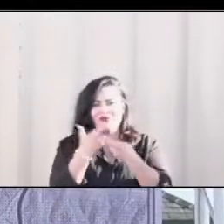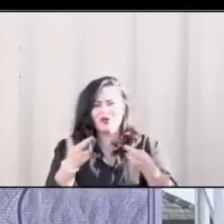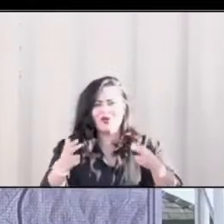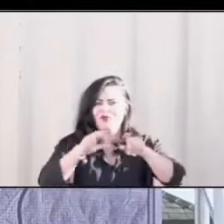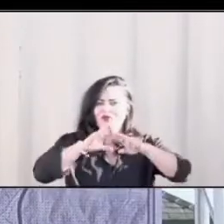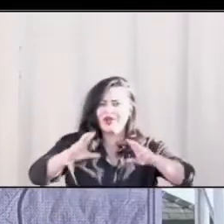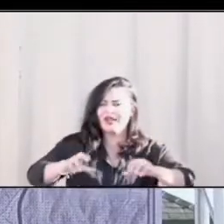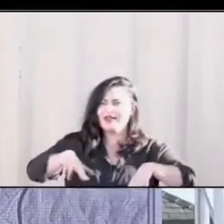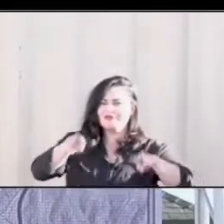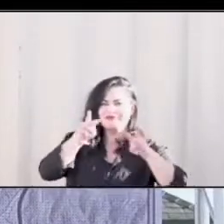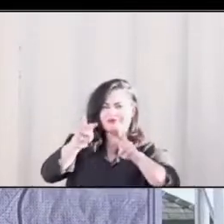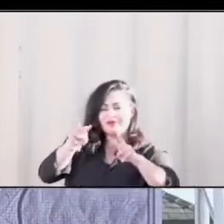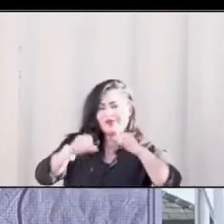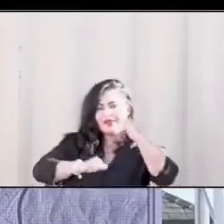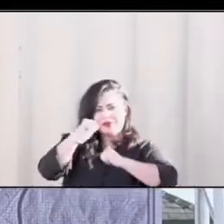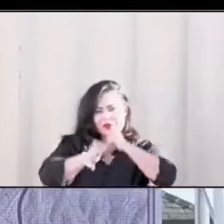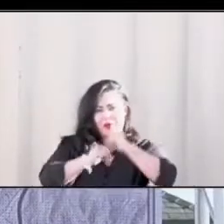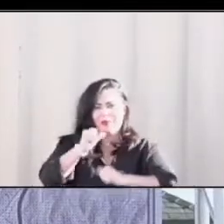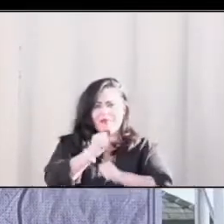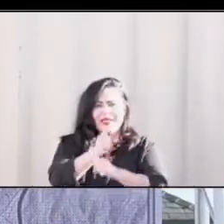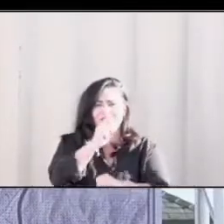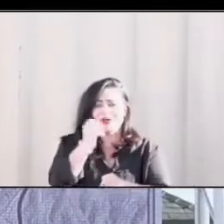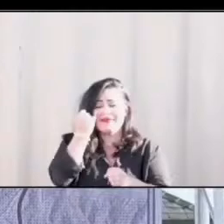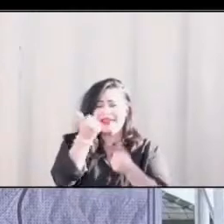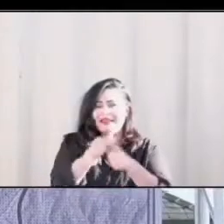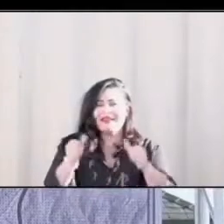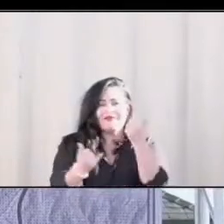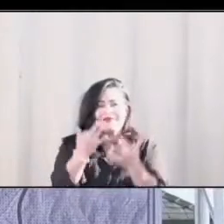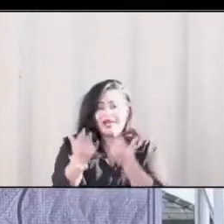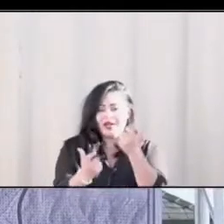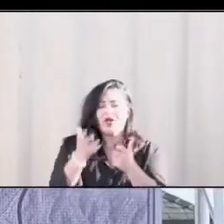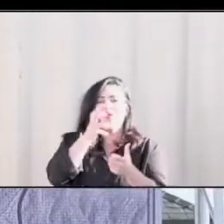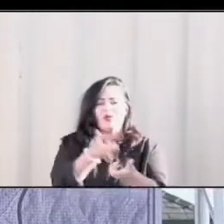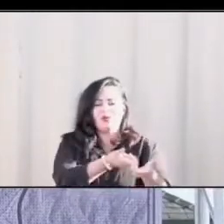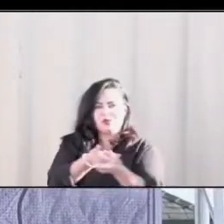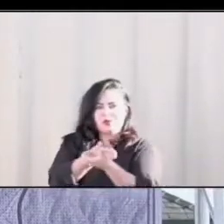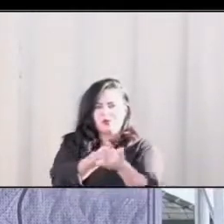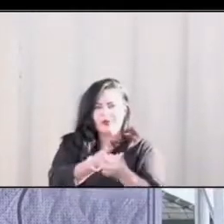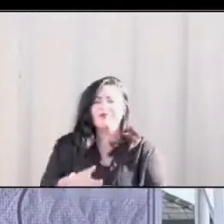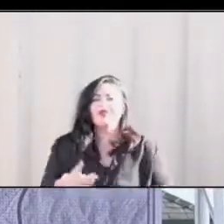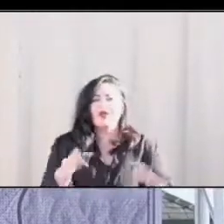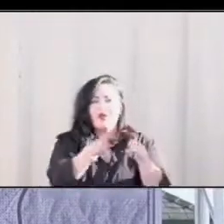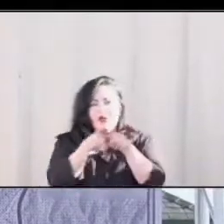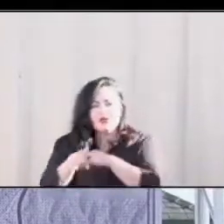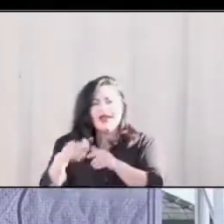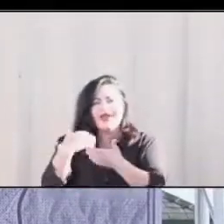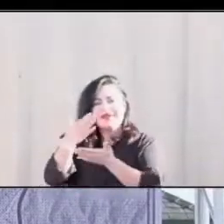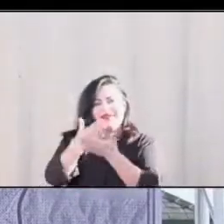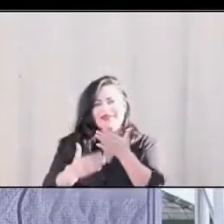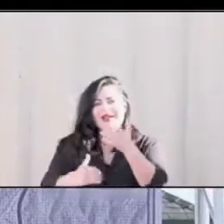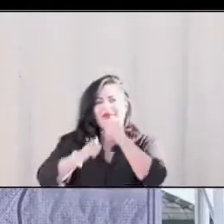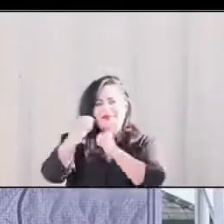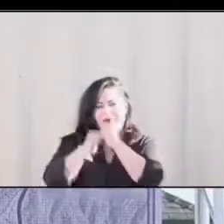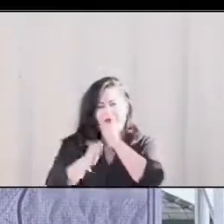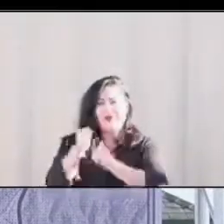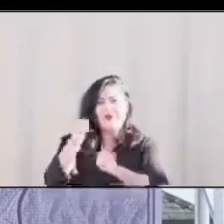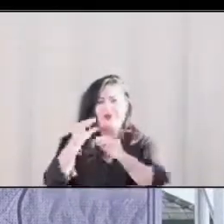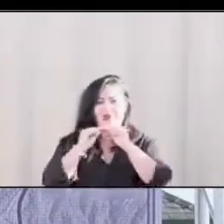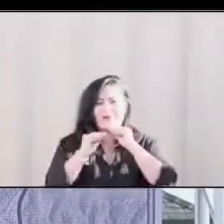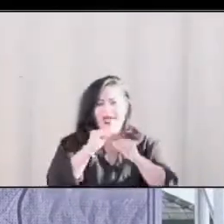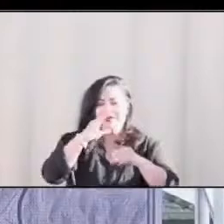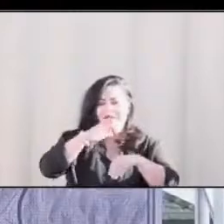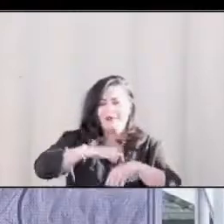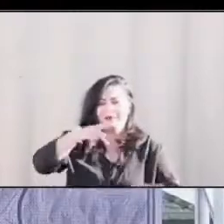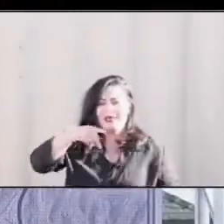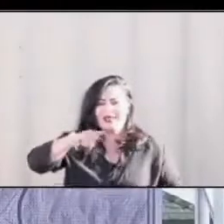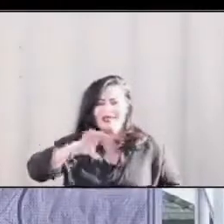that are standing, taking care of the heat that are the structures that have been destroyed. We also have some infrastructure repair happening around PCH there, so that's going really good,